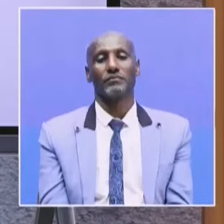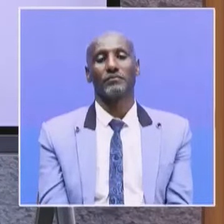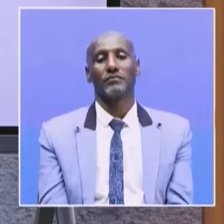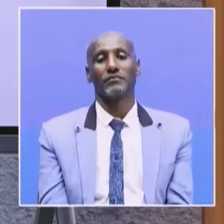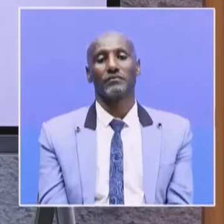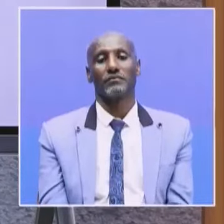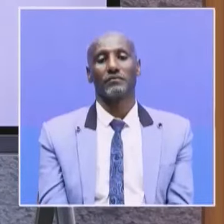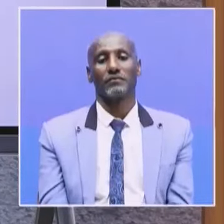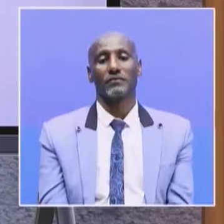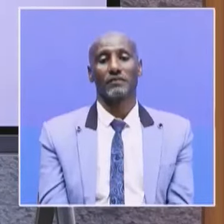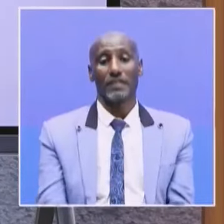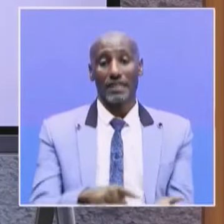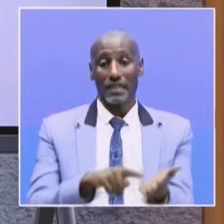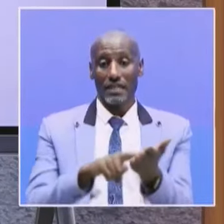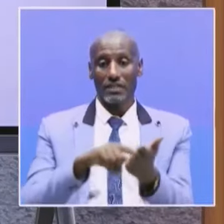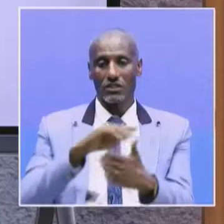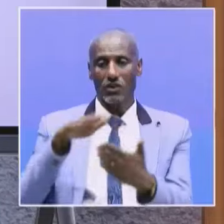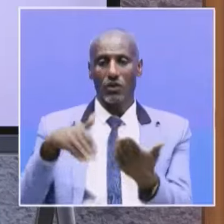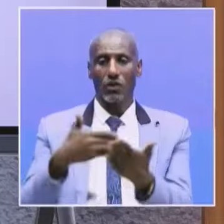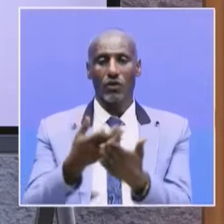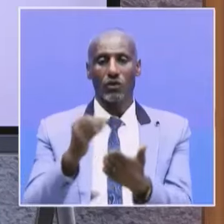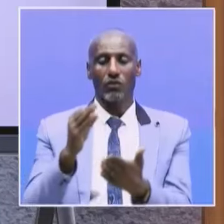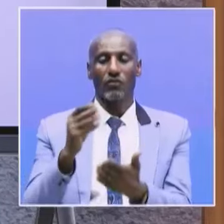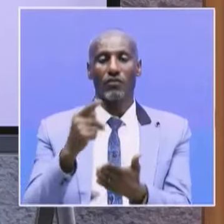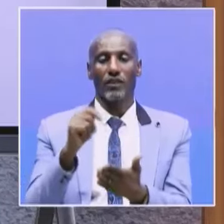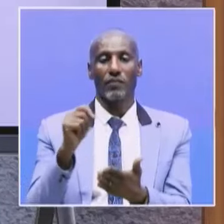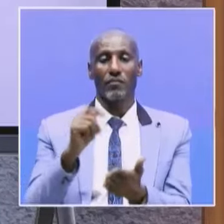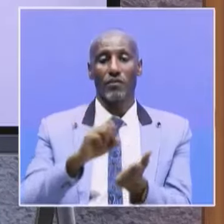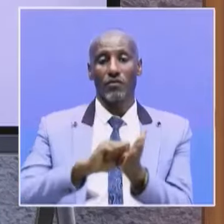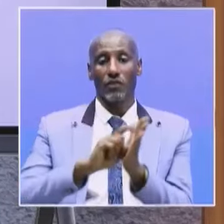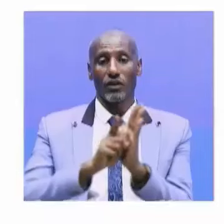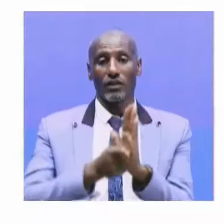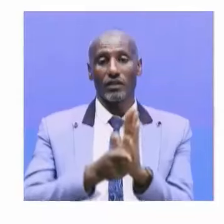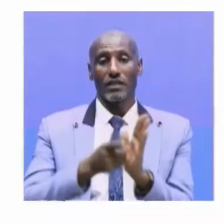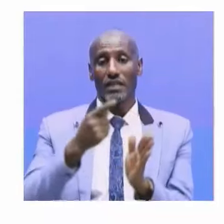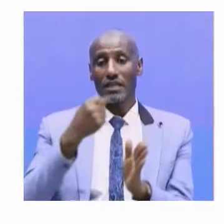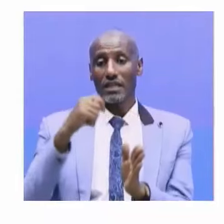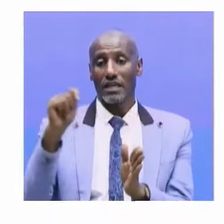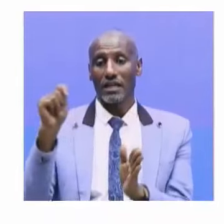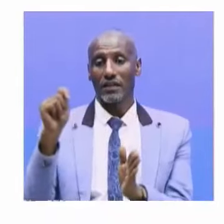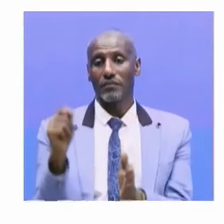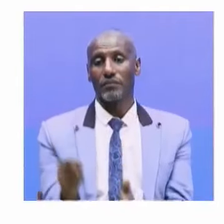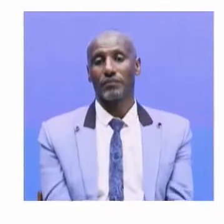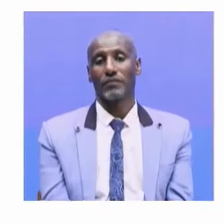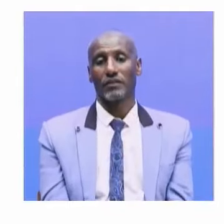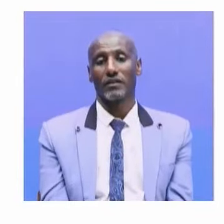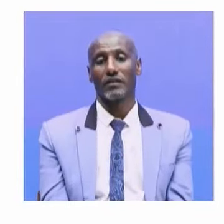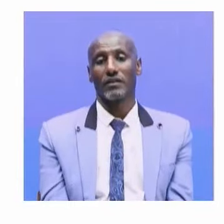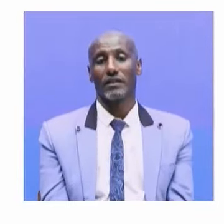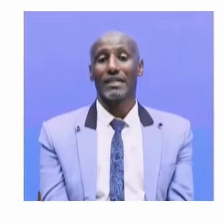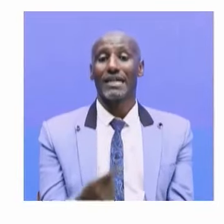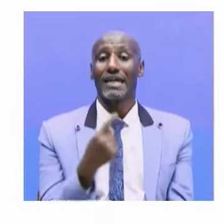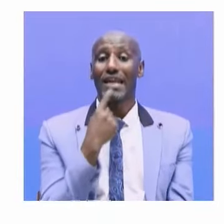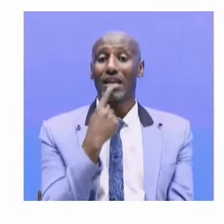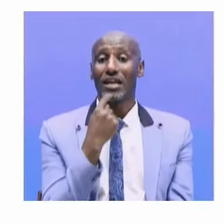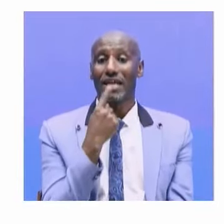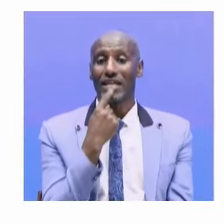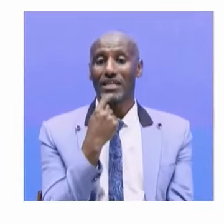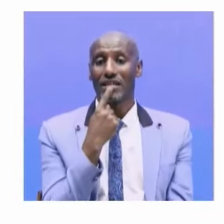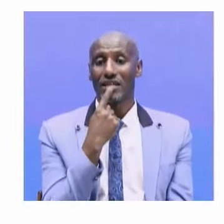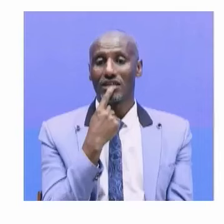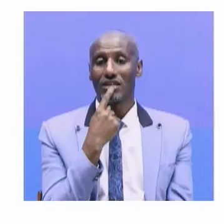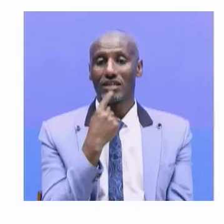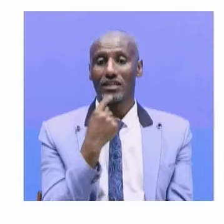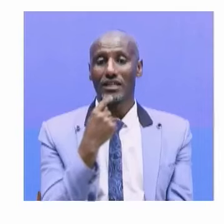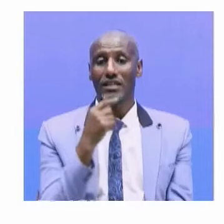use this, all of them. For example, the red pen,